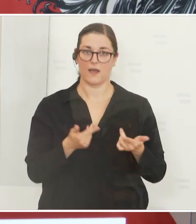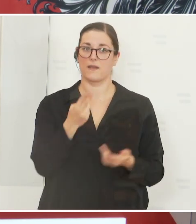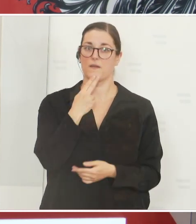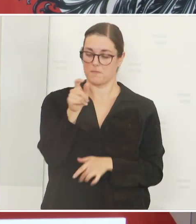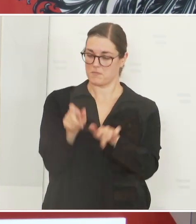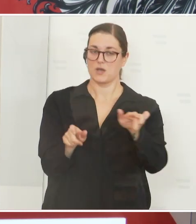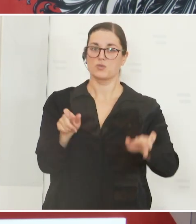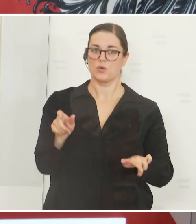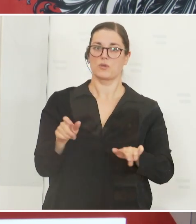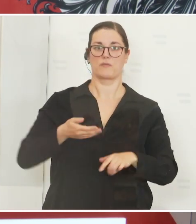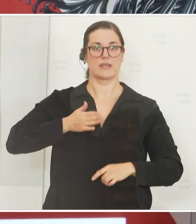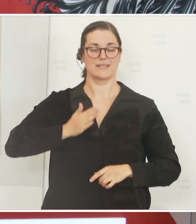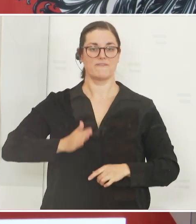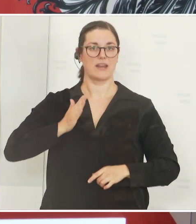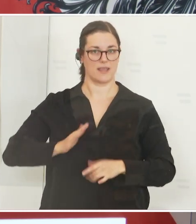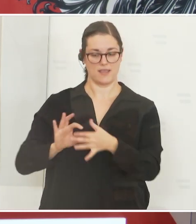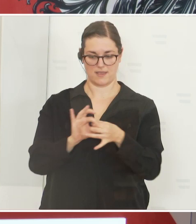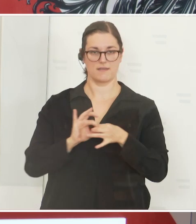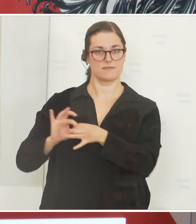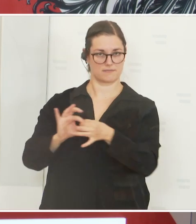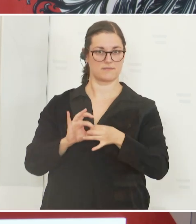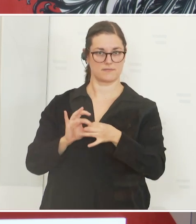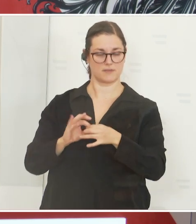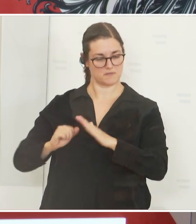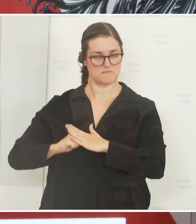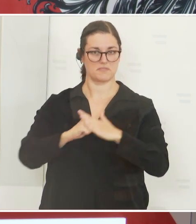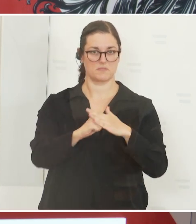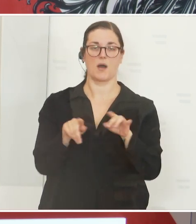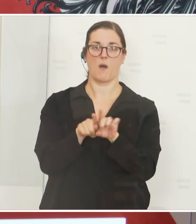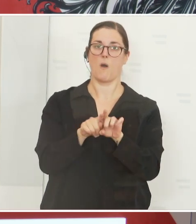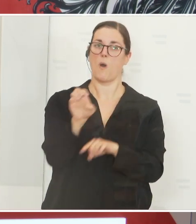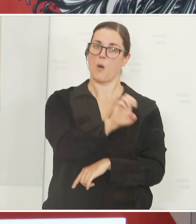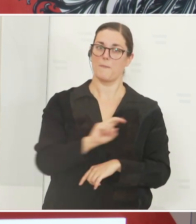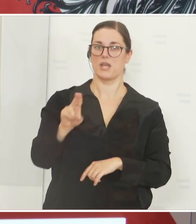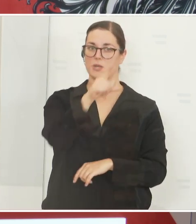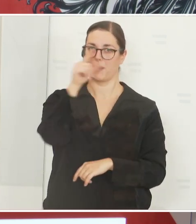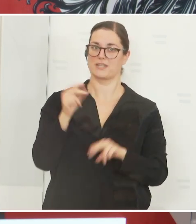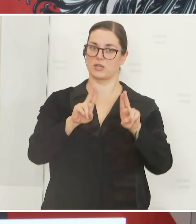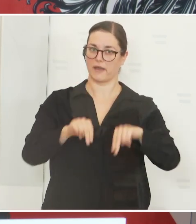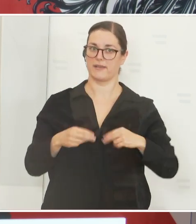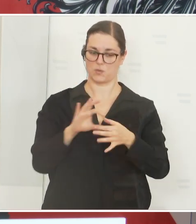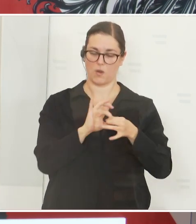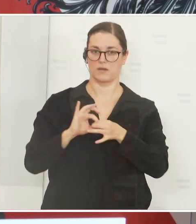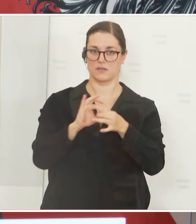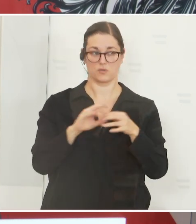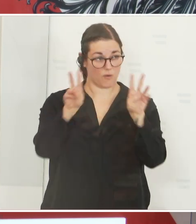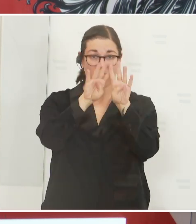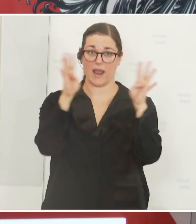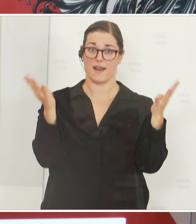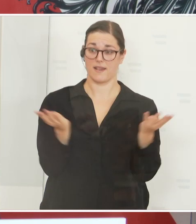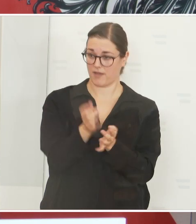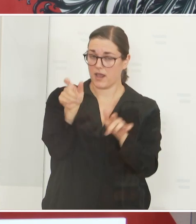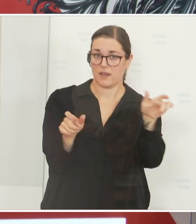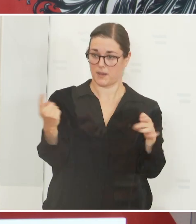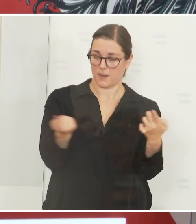society and national states of the European Union, international organizations, and experts from around the globe. And